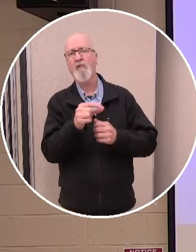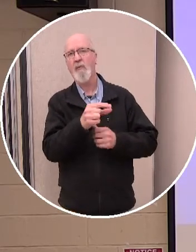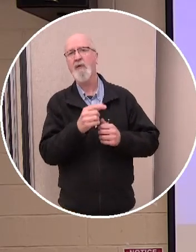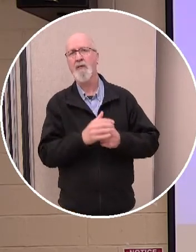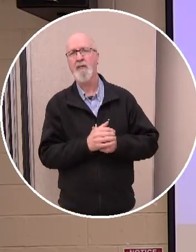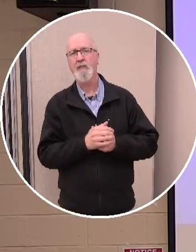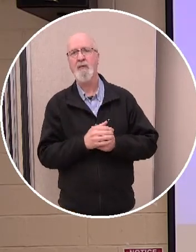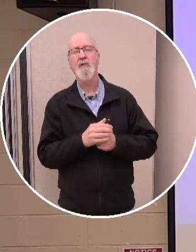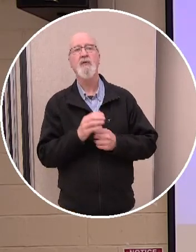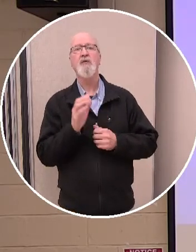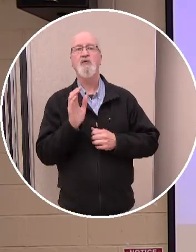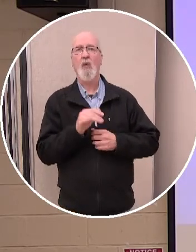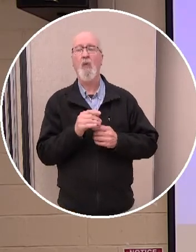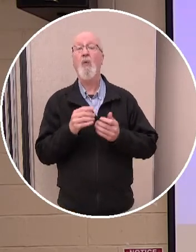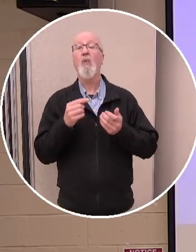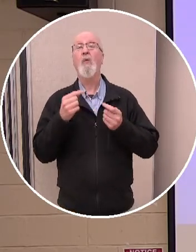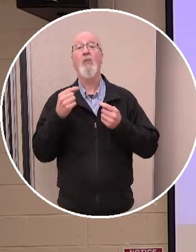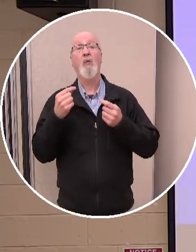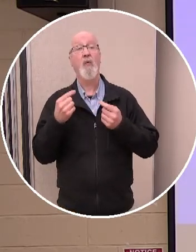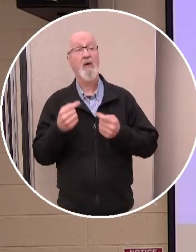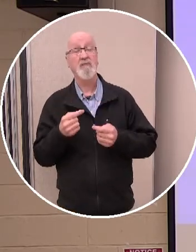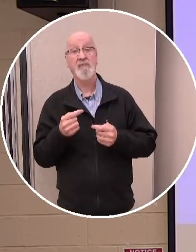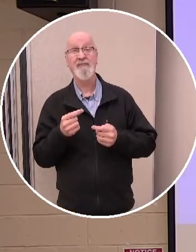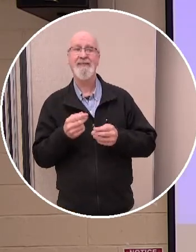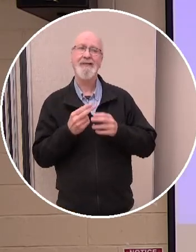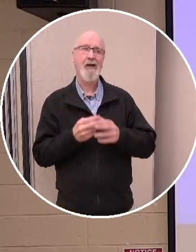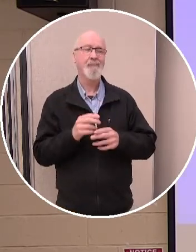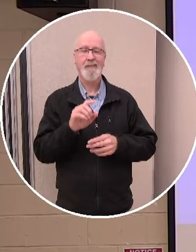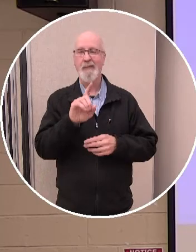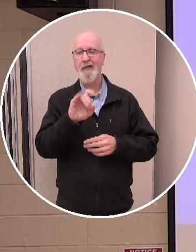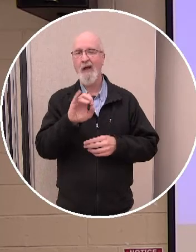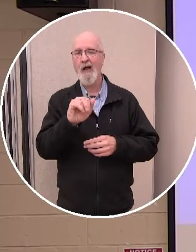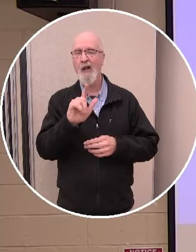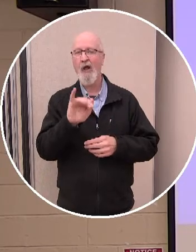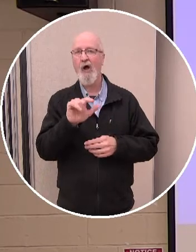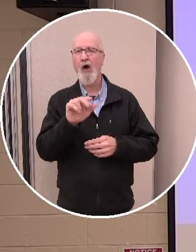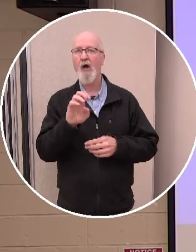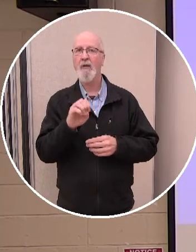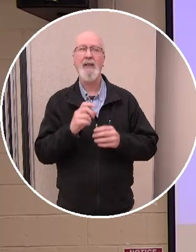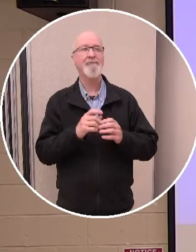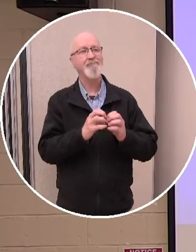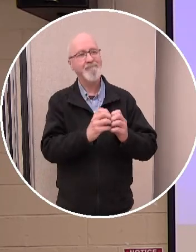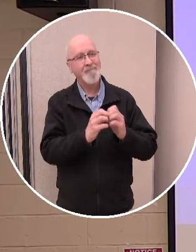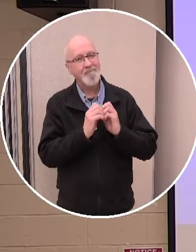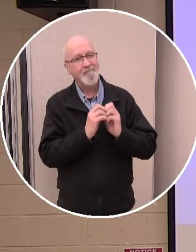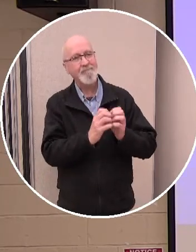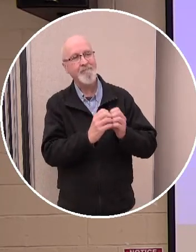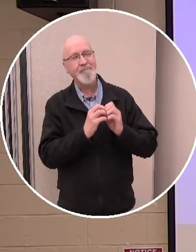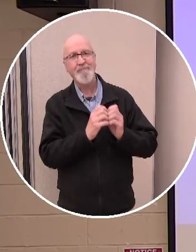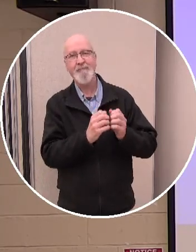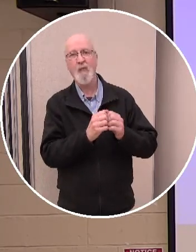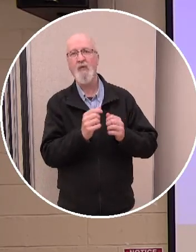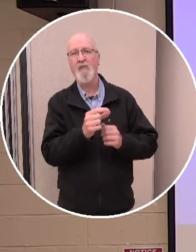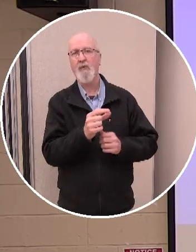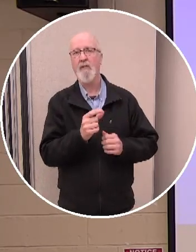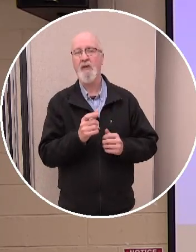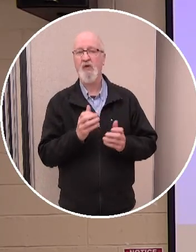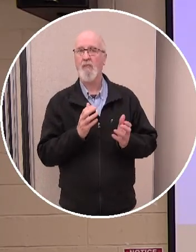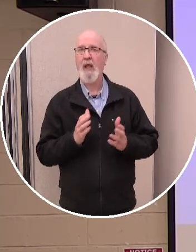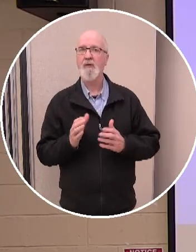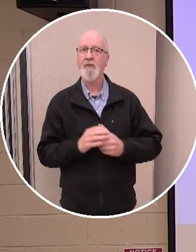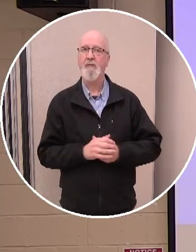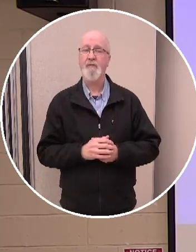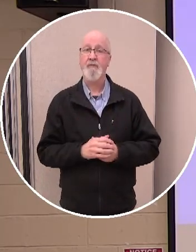table will be able to tell you that it was a dialogued approach in order to come out with a solution. So we've